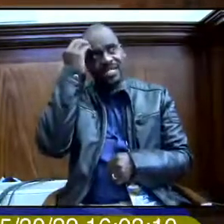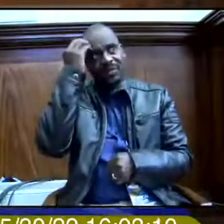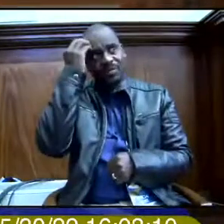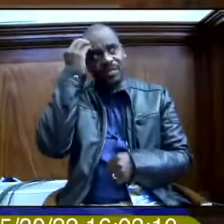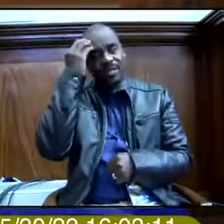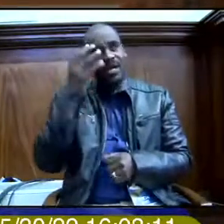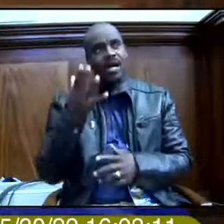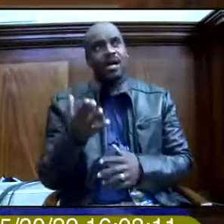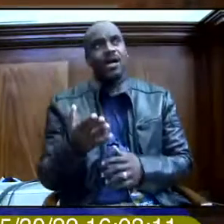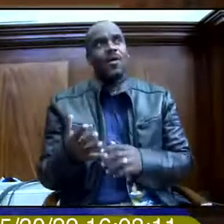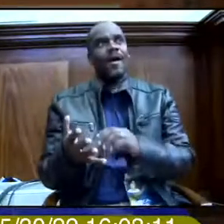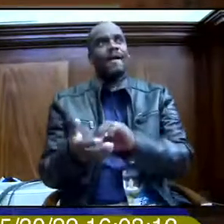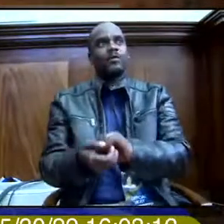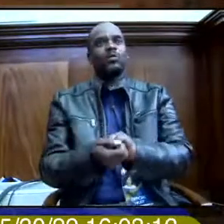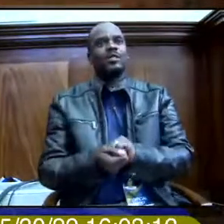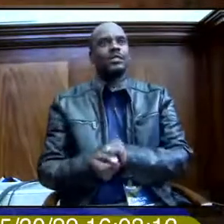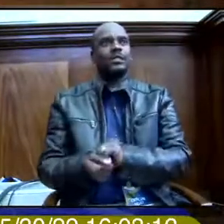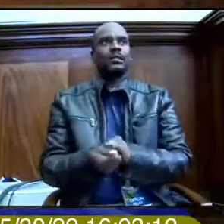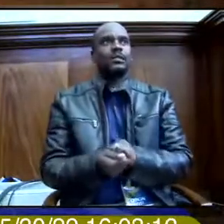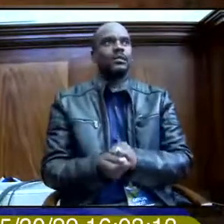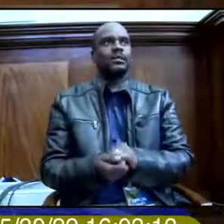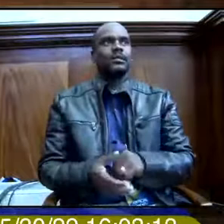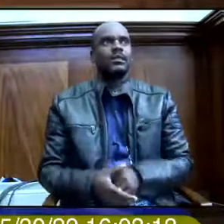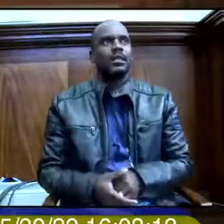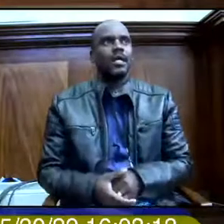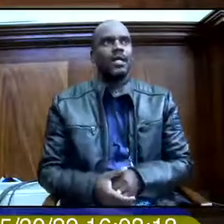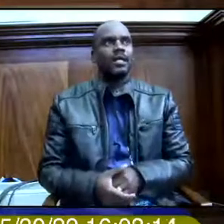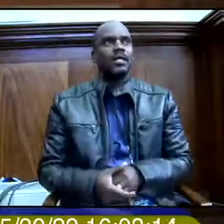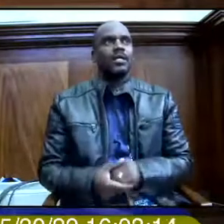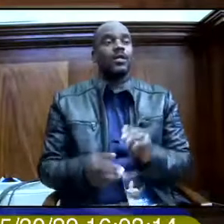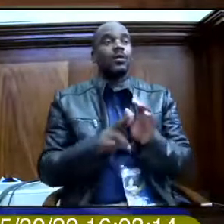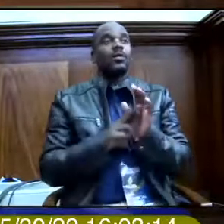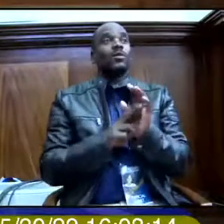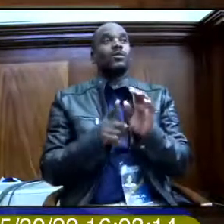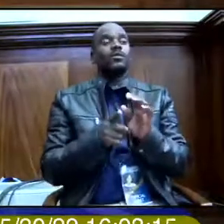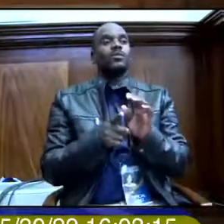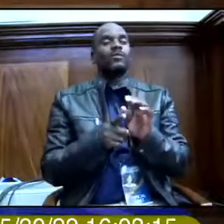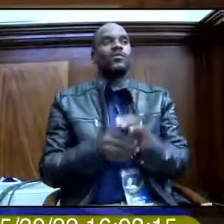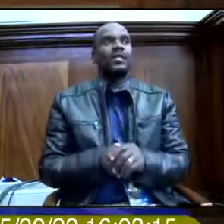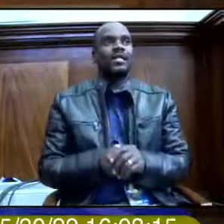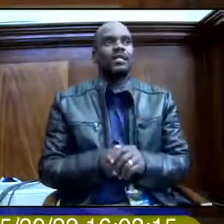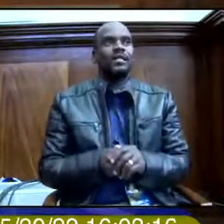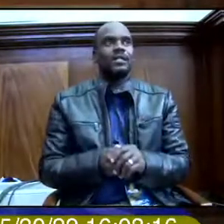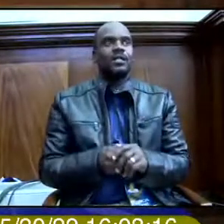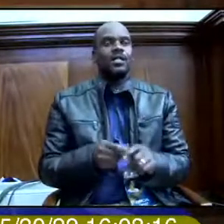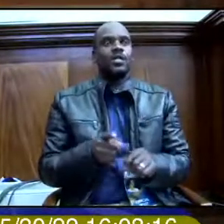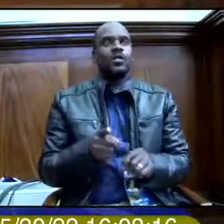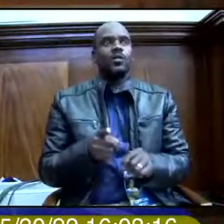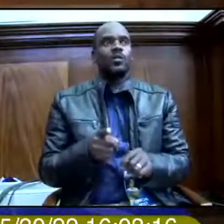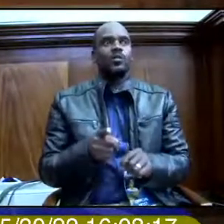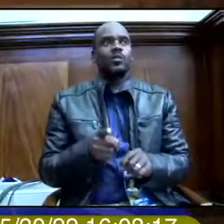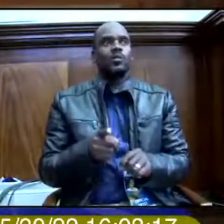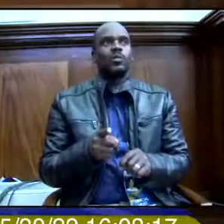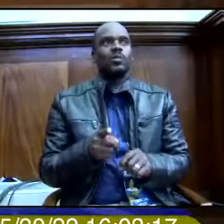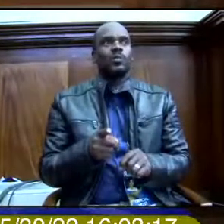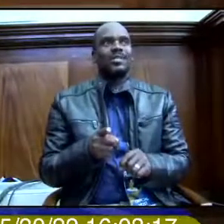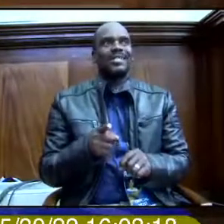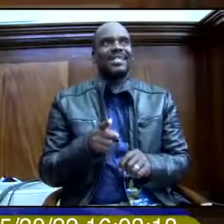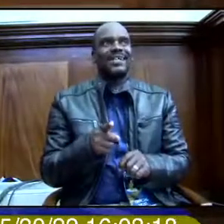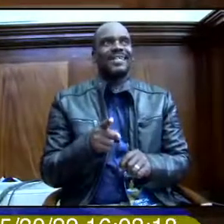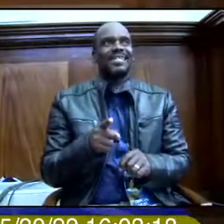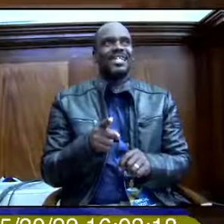and resourcing we will reflect on this particular matter on two there was a